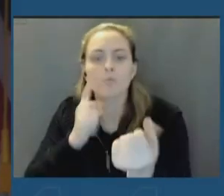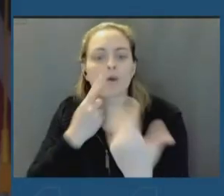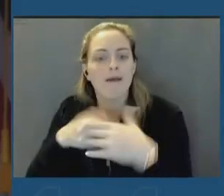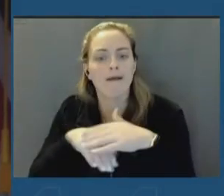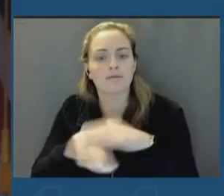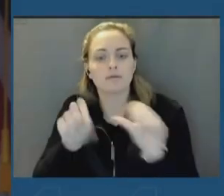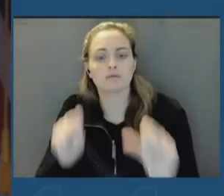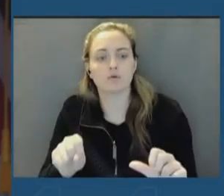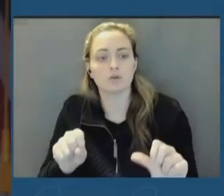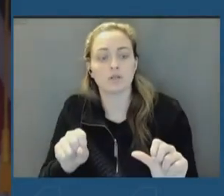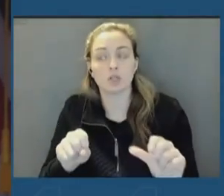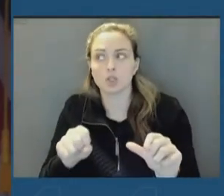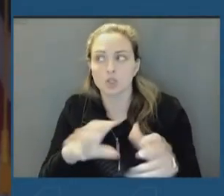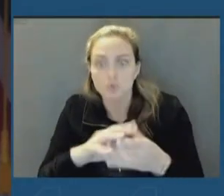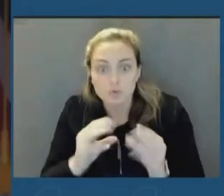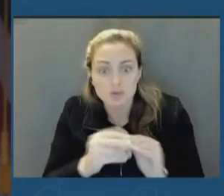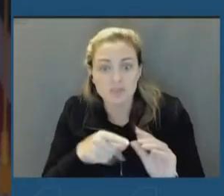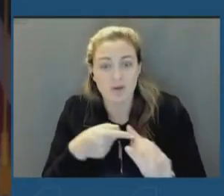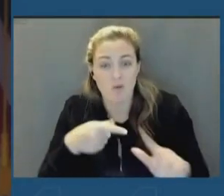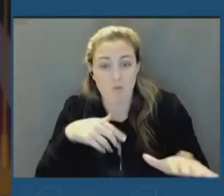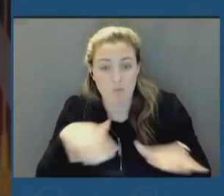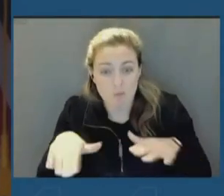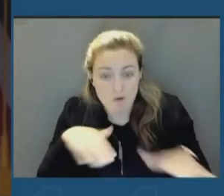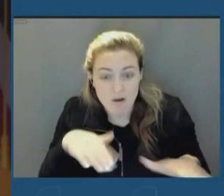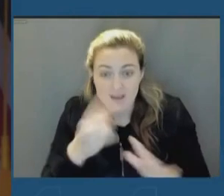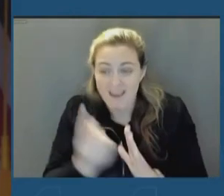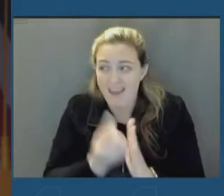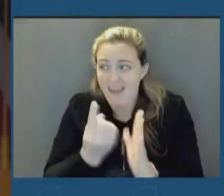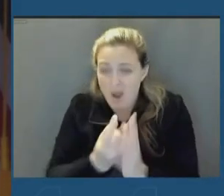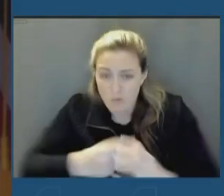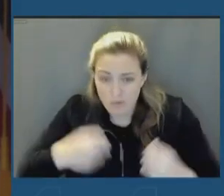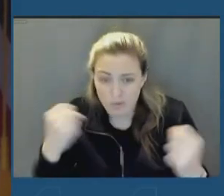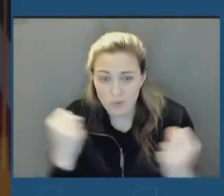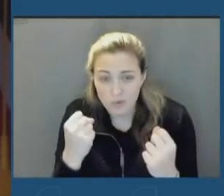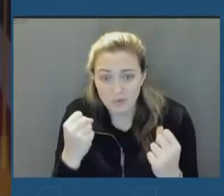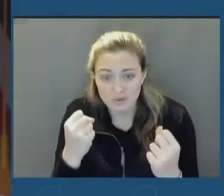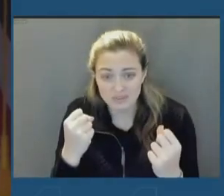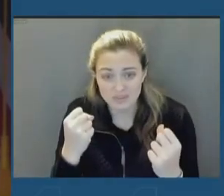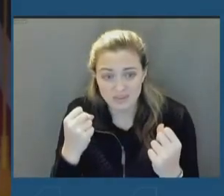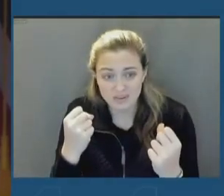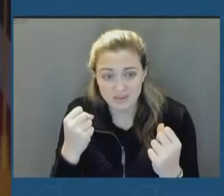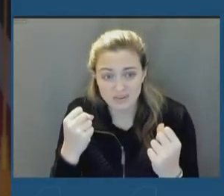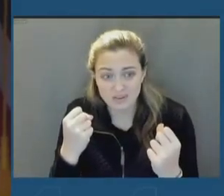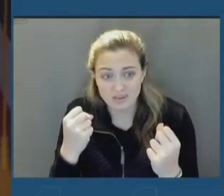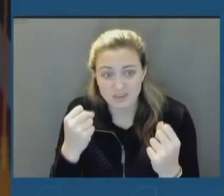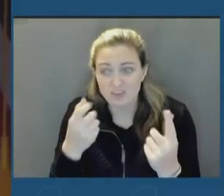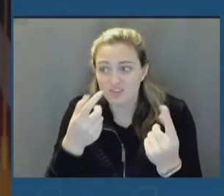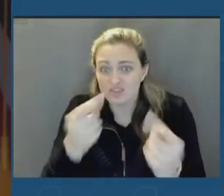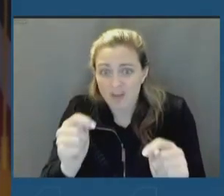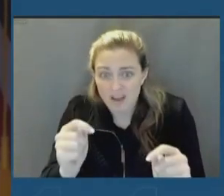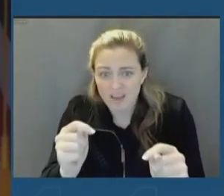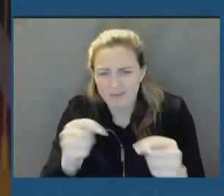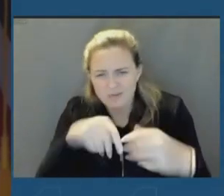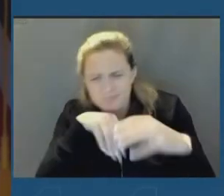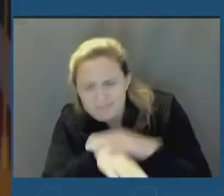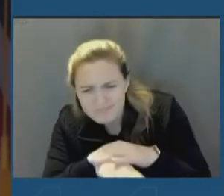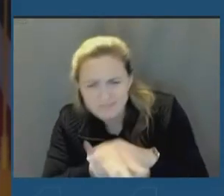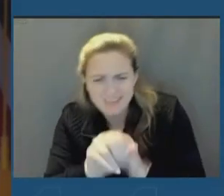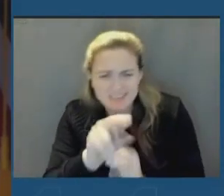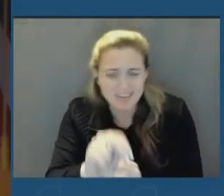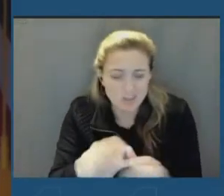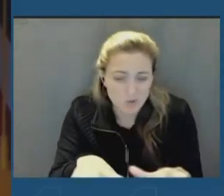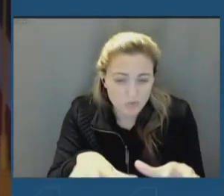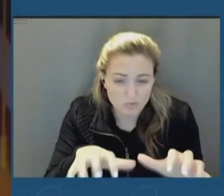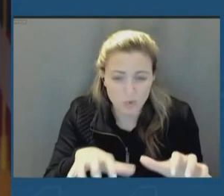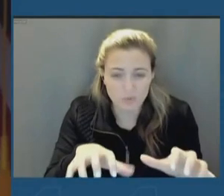of them walking an hour in the cold, trying to break into a station that was frozen